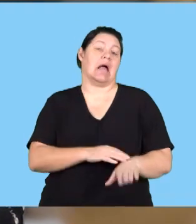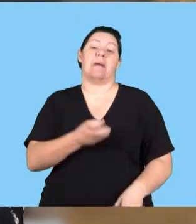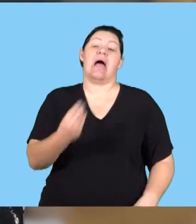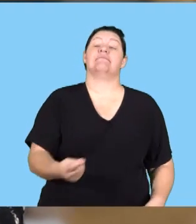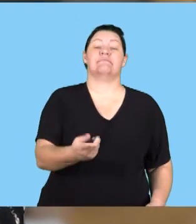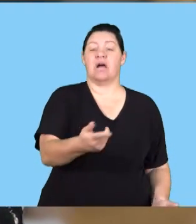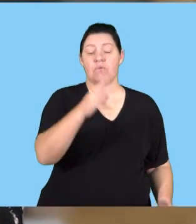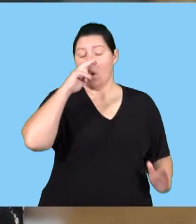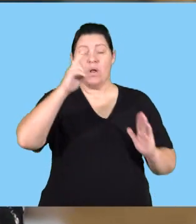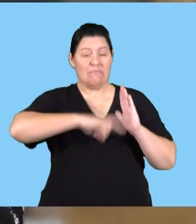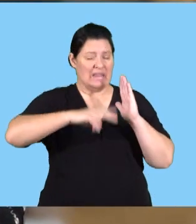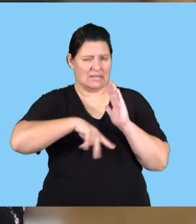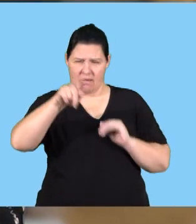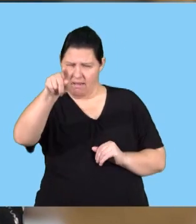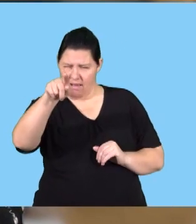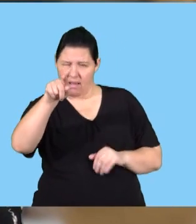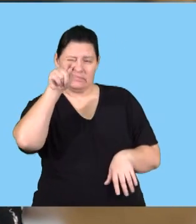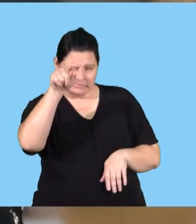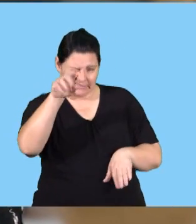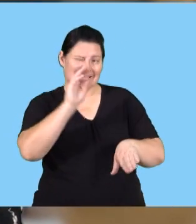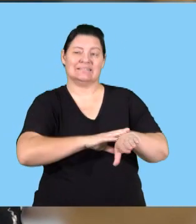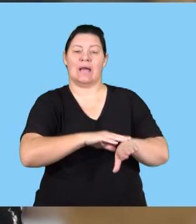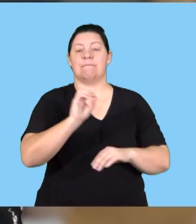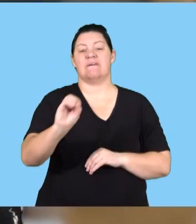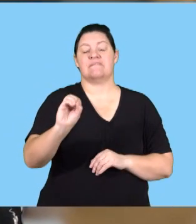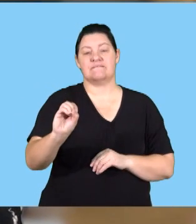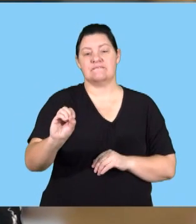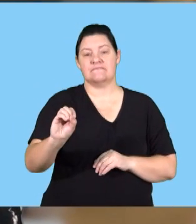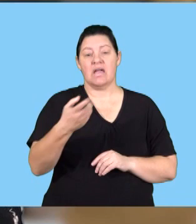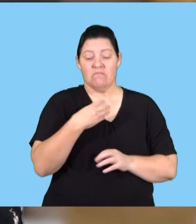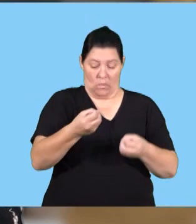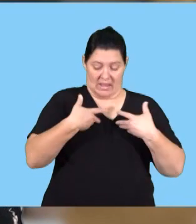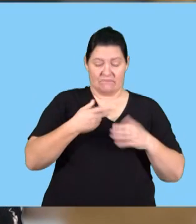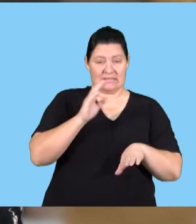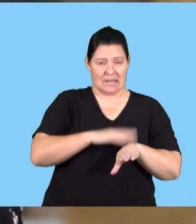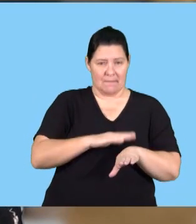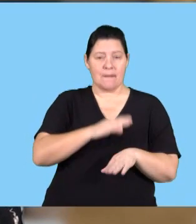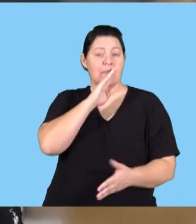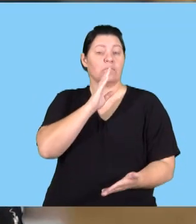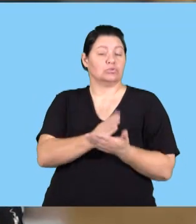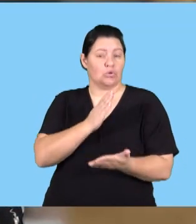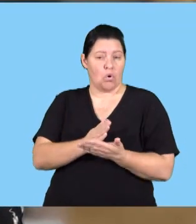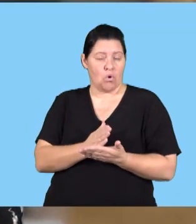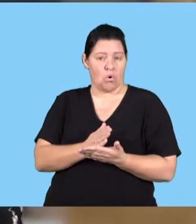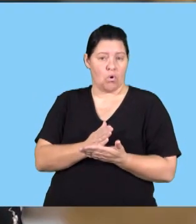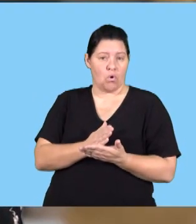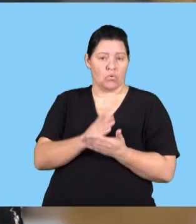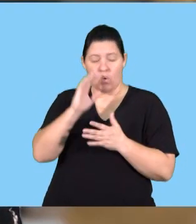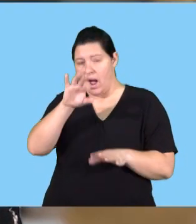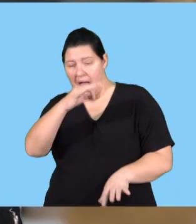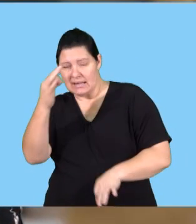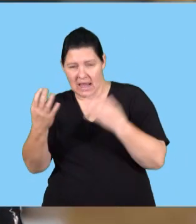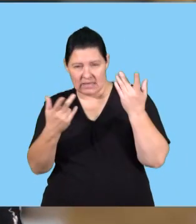time. But when you read the context, you can tell that that is the time. So if you are given the time, make sure that